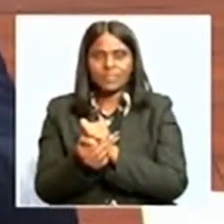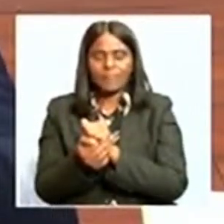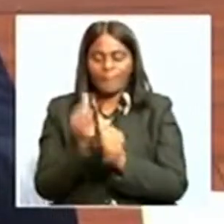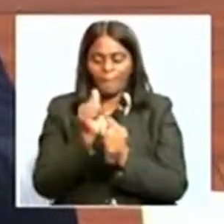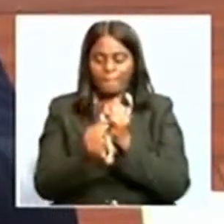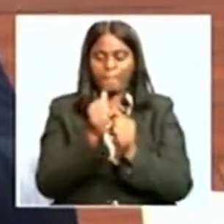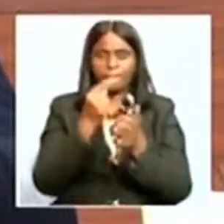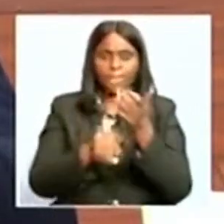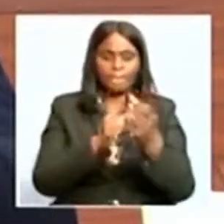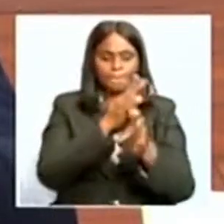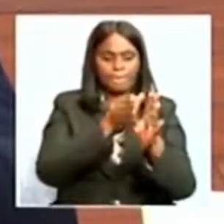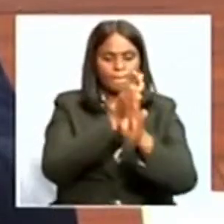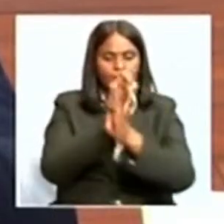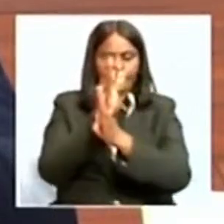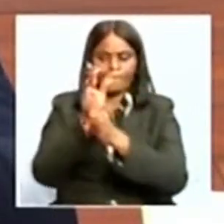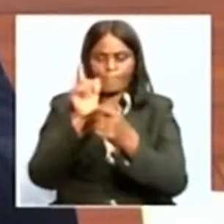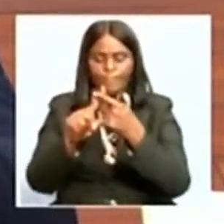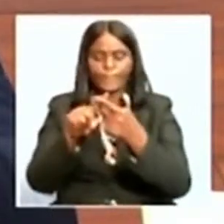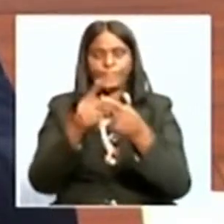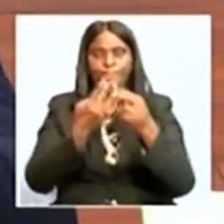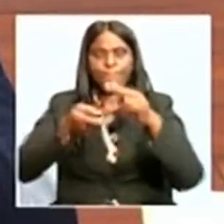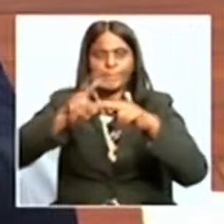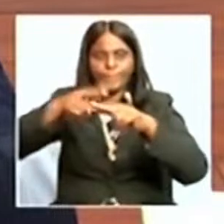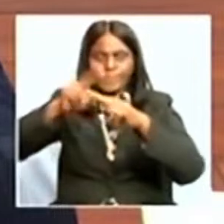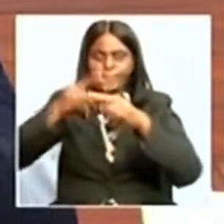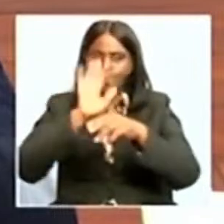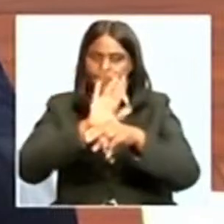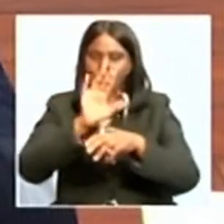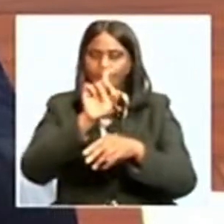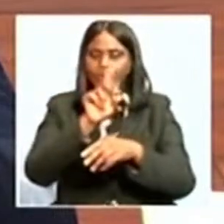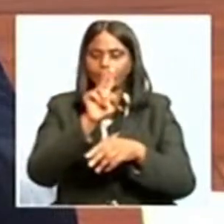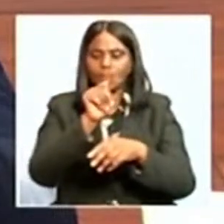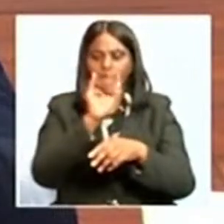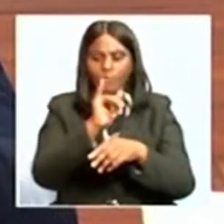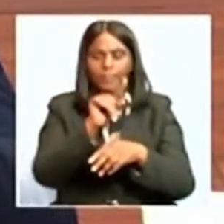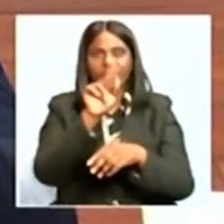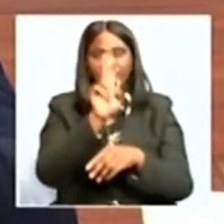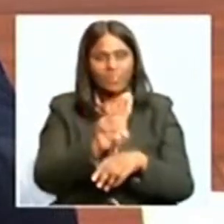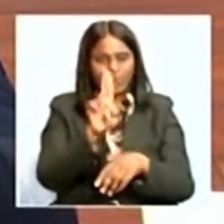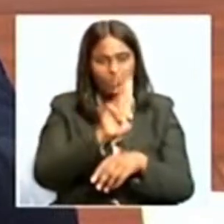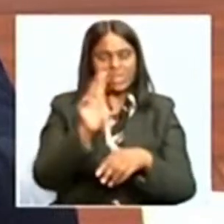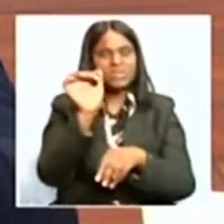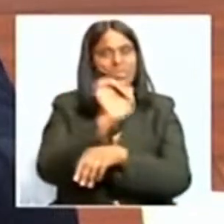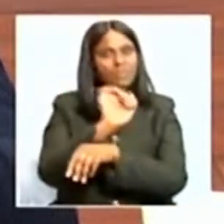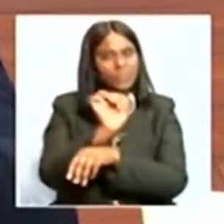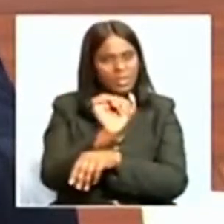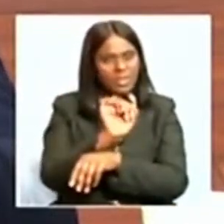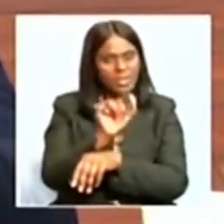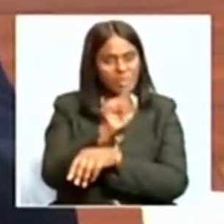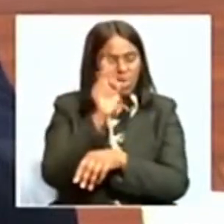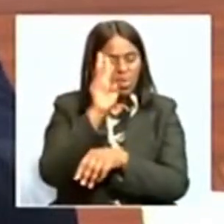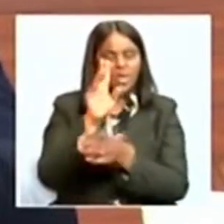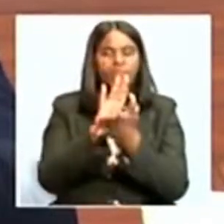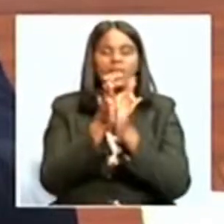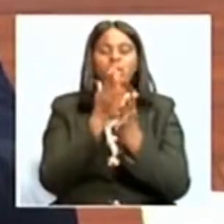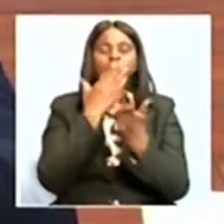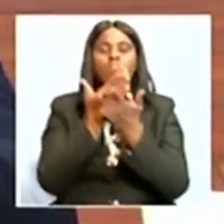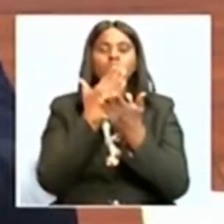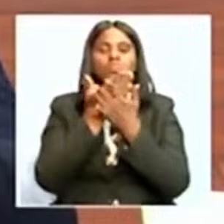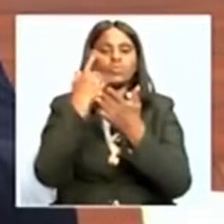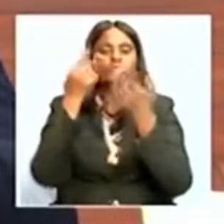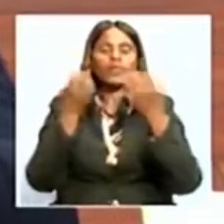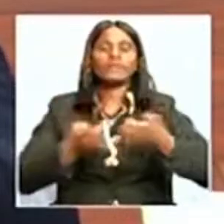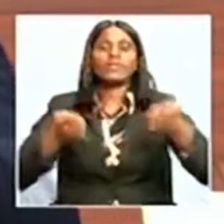that regards the increase of duty charged on used motor vehicles will be good for the environment.